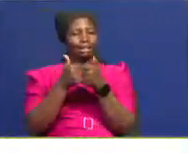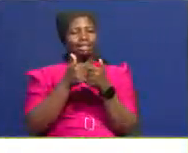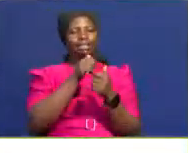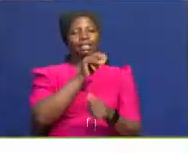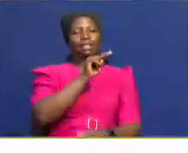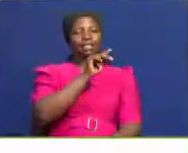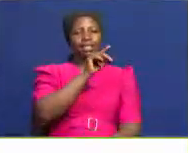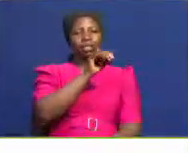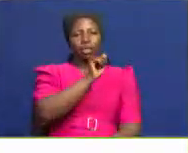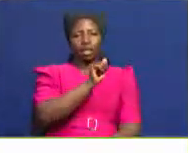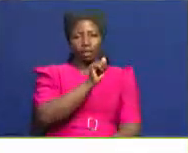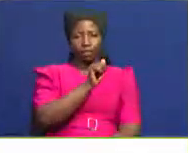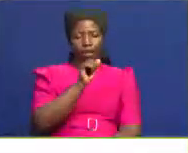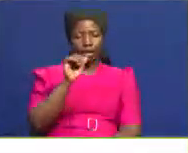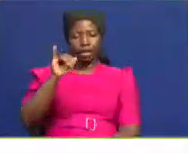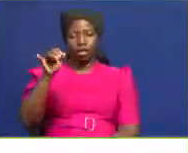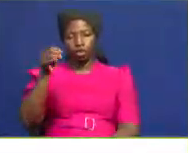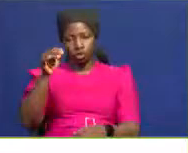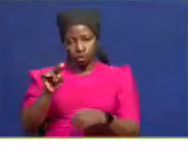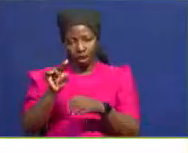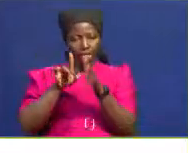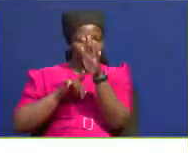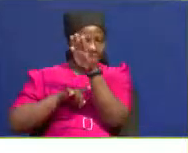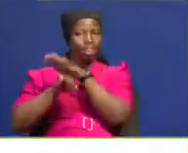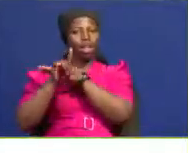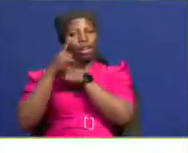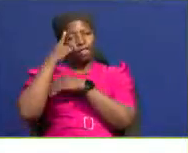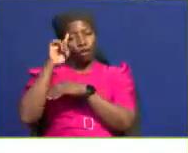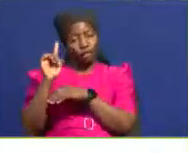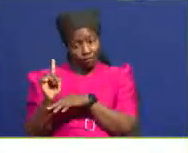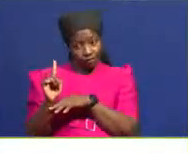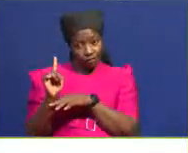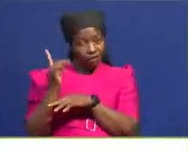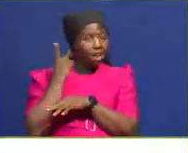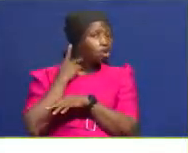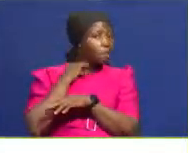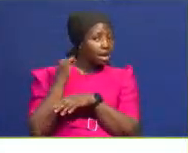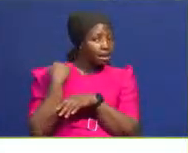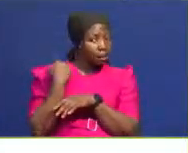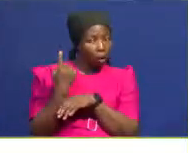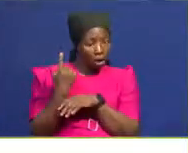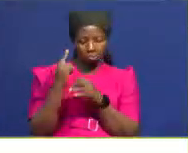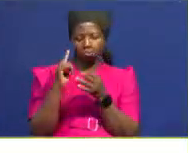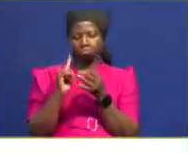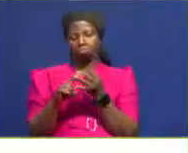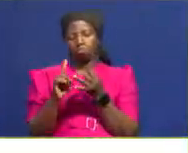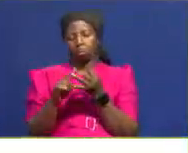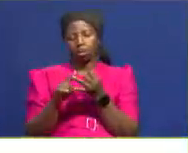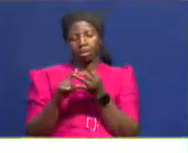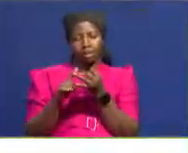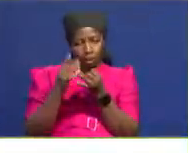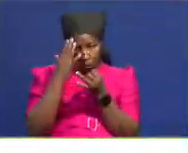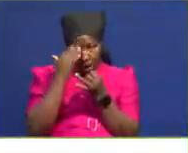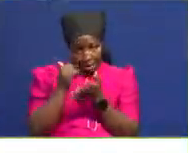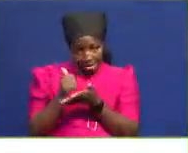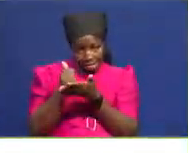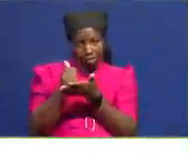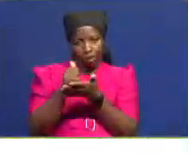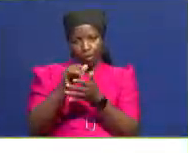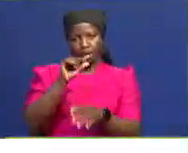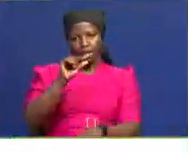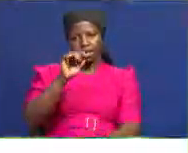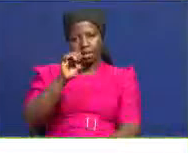Sugar. John Mark Makwata scored Kariobangi Sharks' first goal after being put through by Geoffrey Onyango. Iron